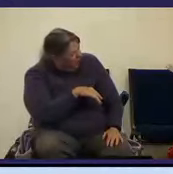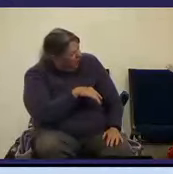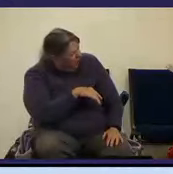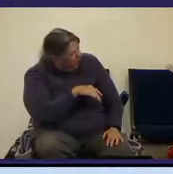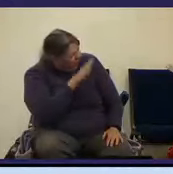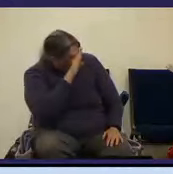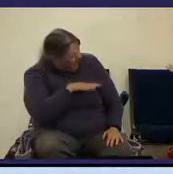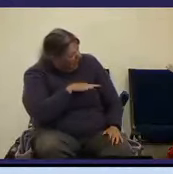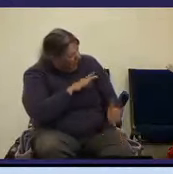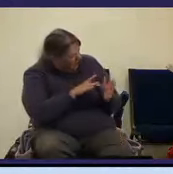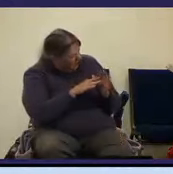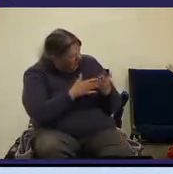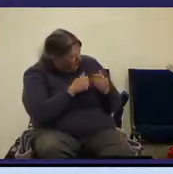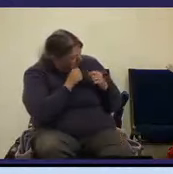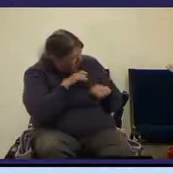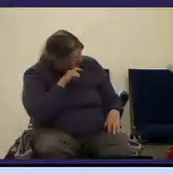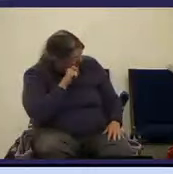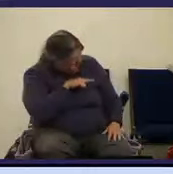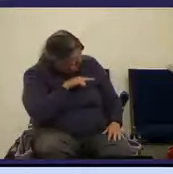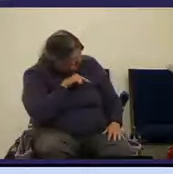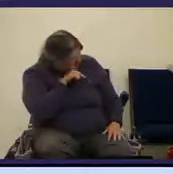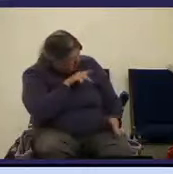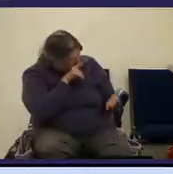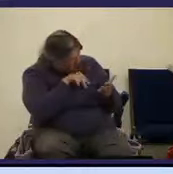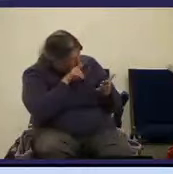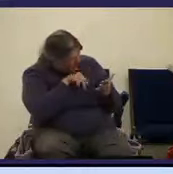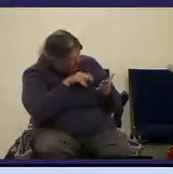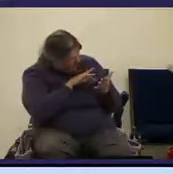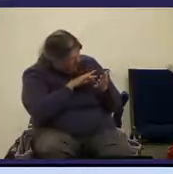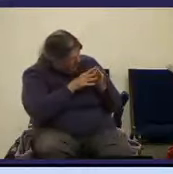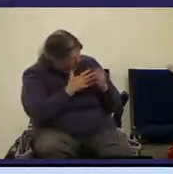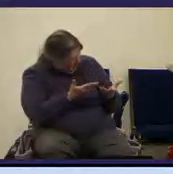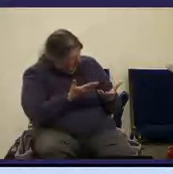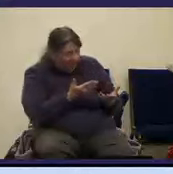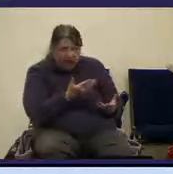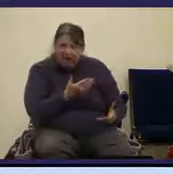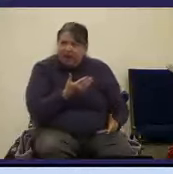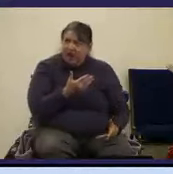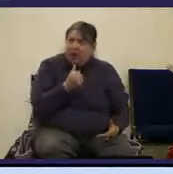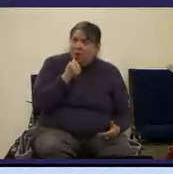God's Bible blessing you as you're reading his Bible? Is it blessing you?